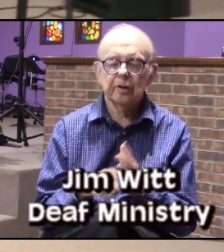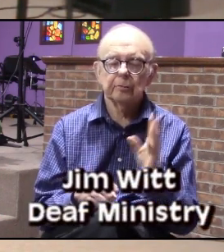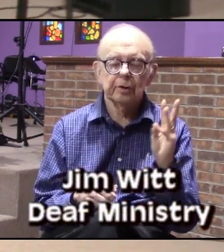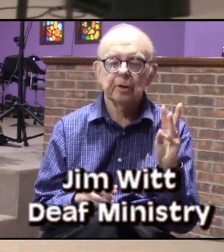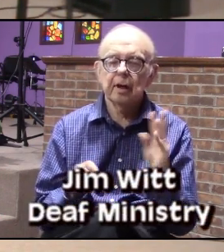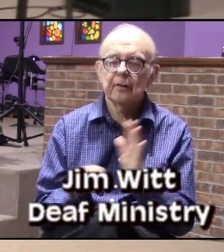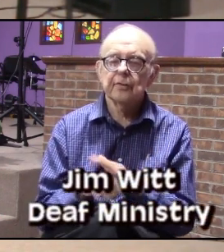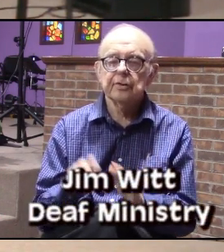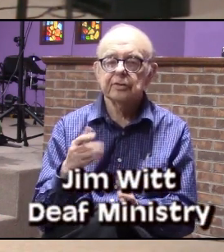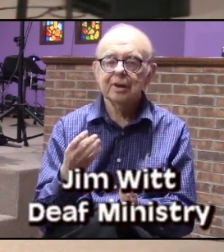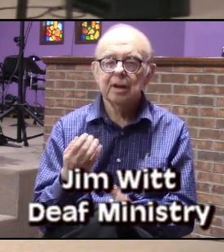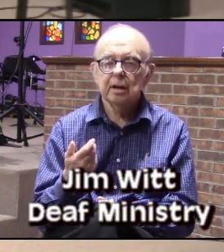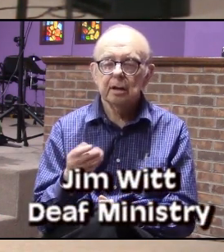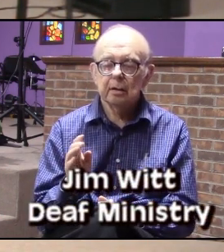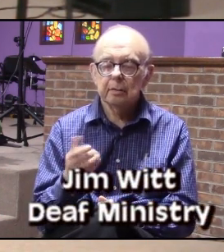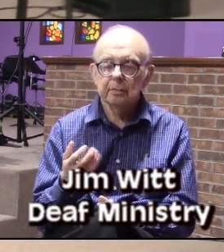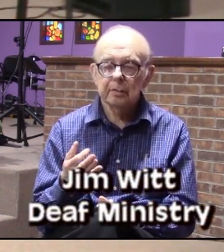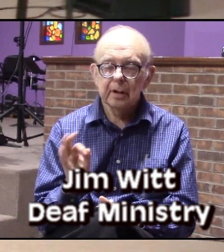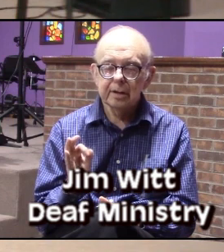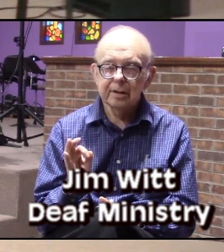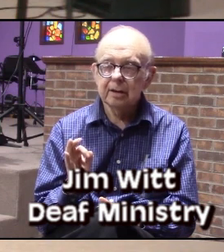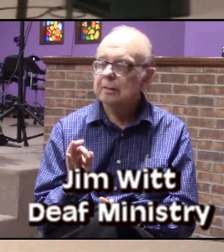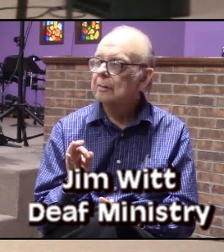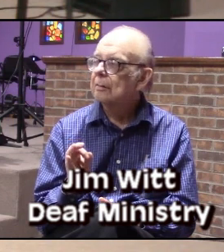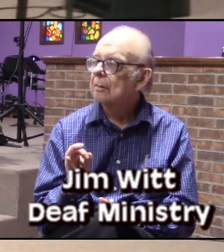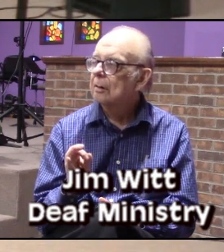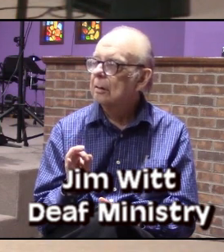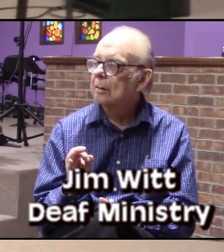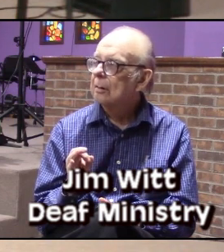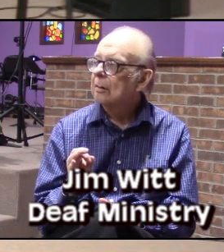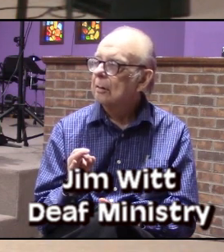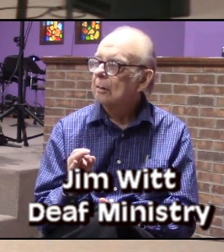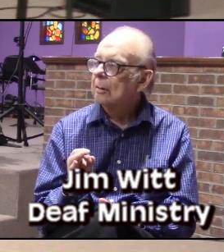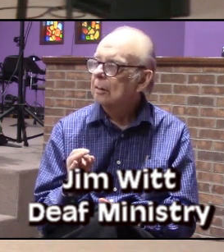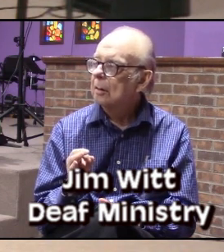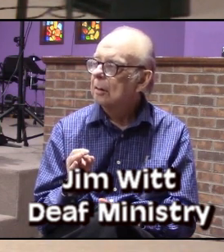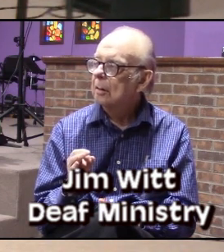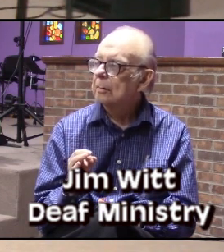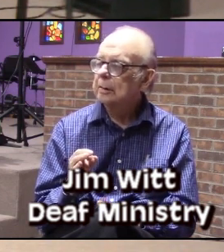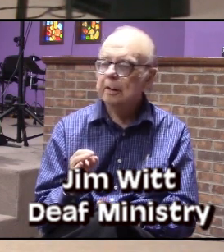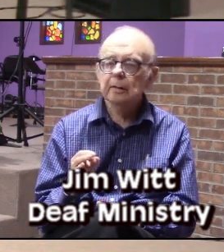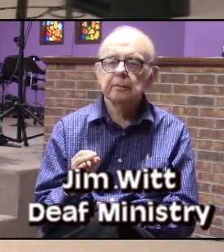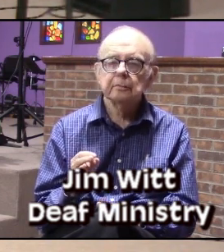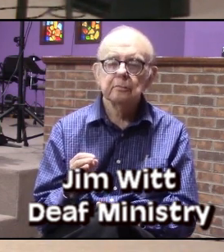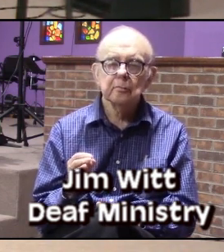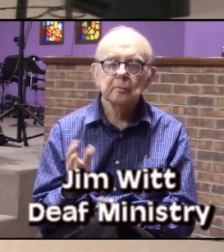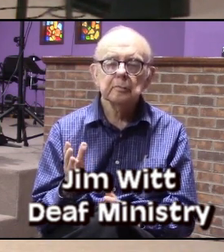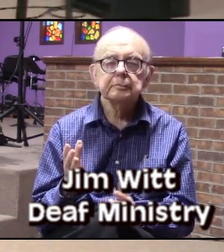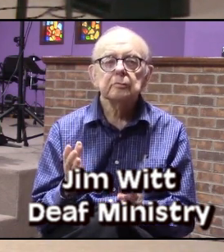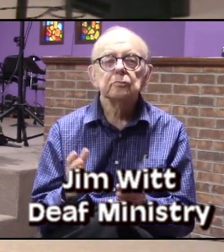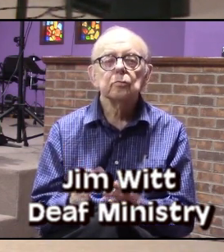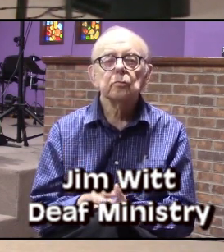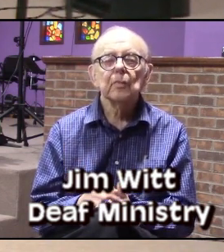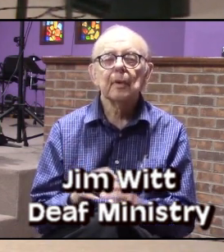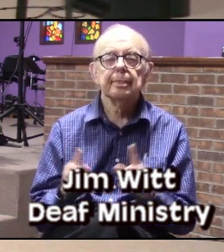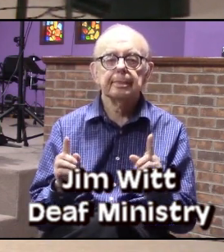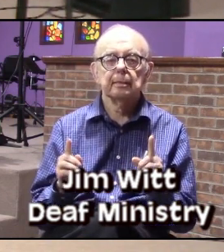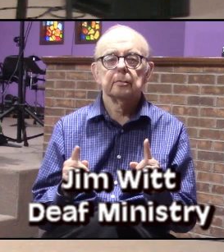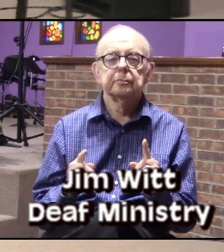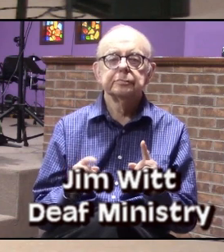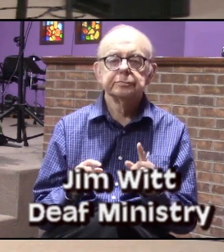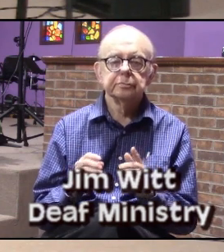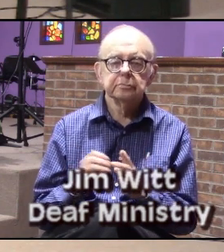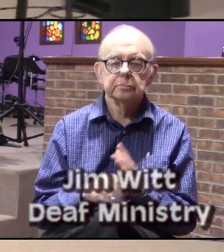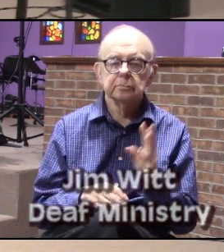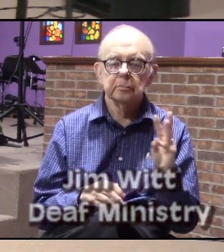verse 19, which is up there, and we've got some other things that we'll do. But Hebrews chapter